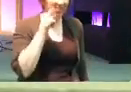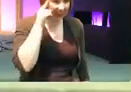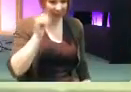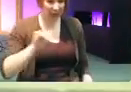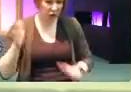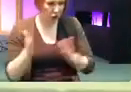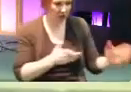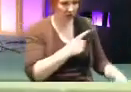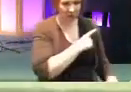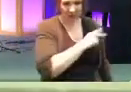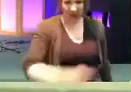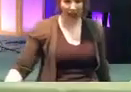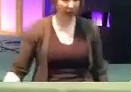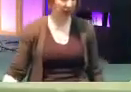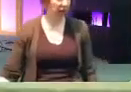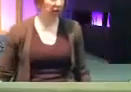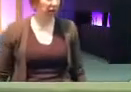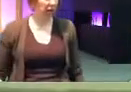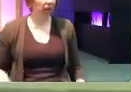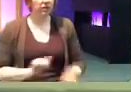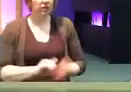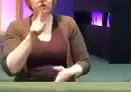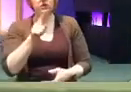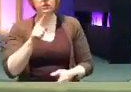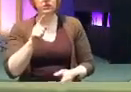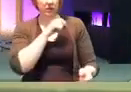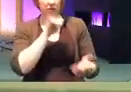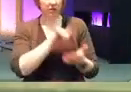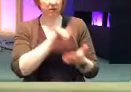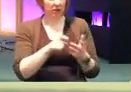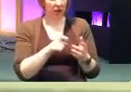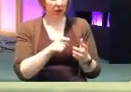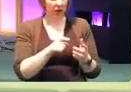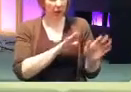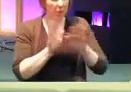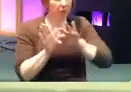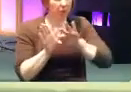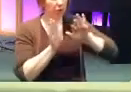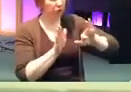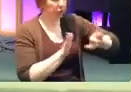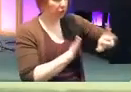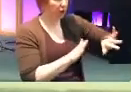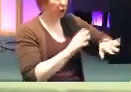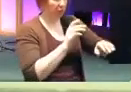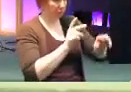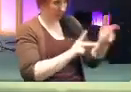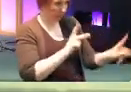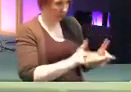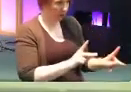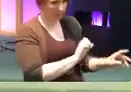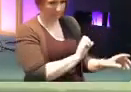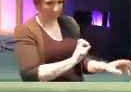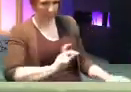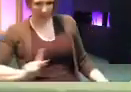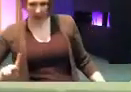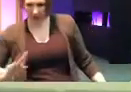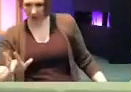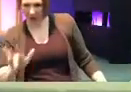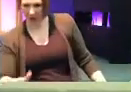straight from the pit of hell, and it's unfortunately exactly what's happened. It has pushed people, again, Pentecostals, back to the middle of the